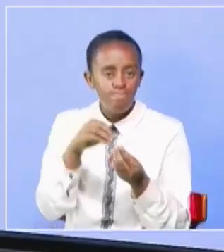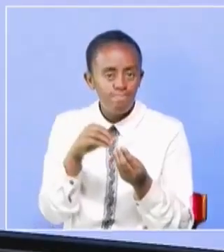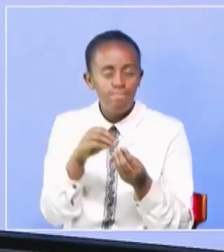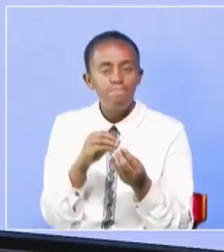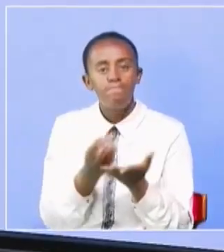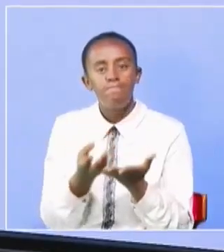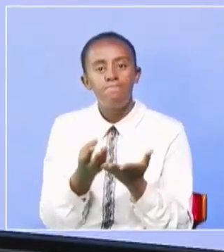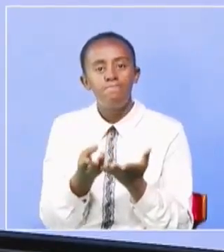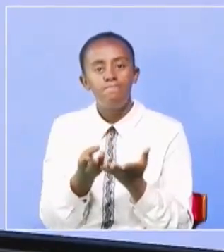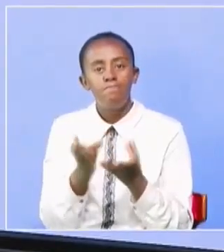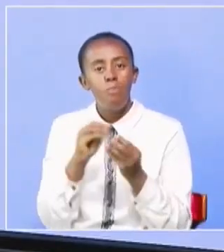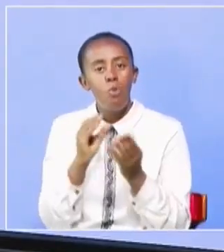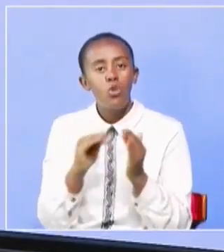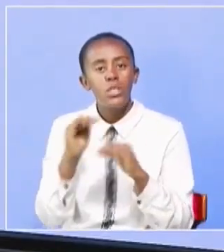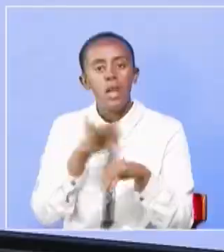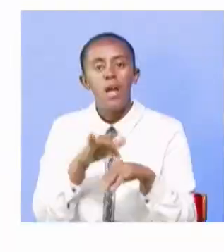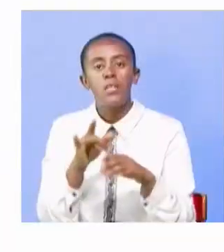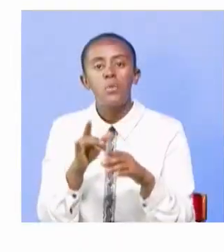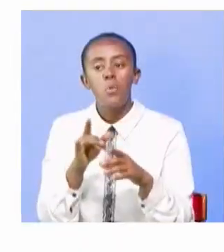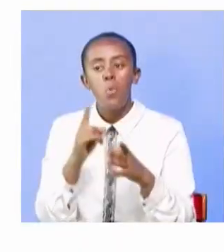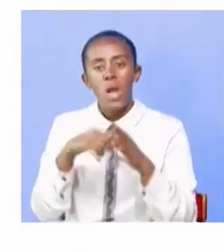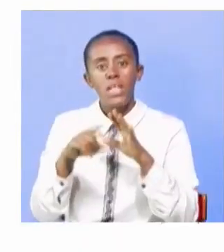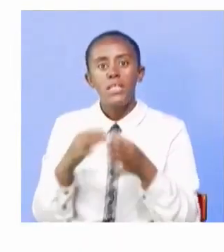or more than what is needed